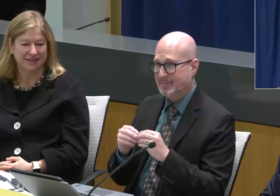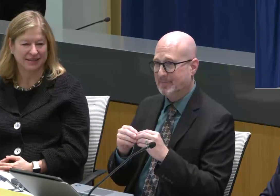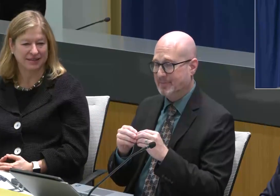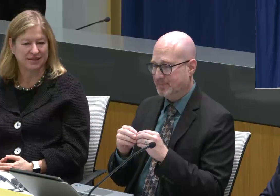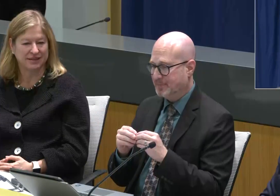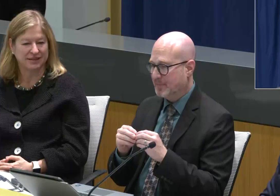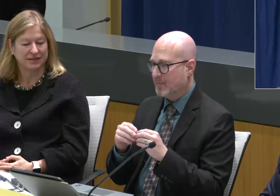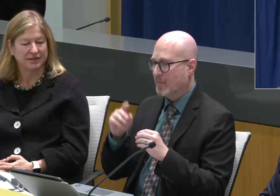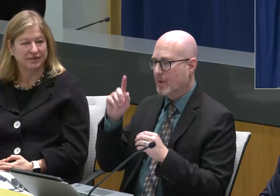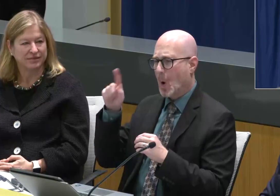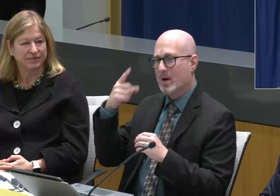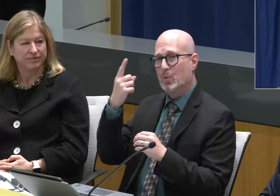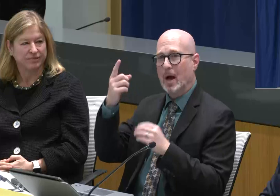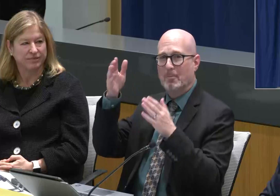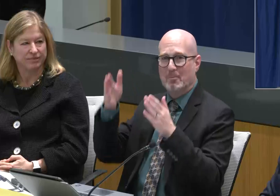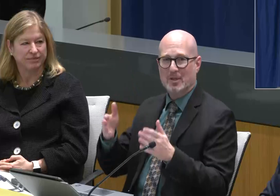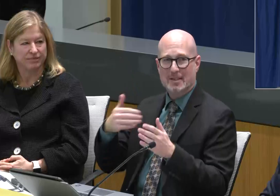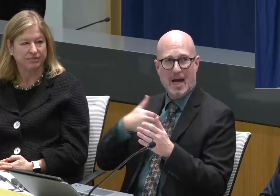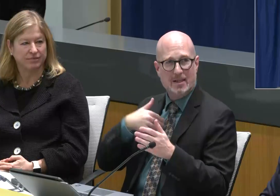During this meeting,